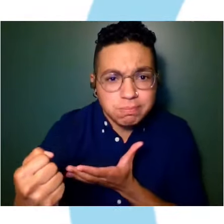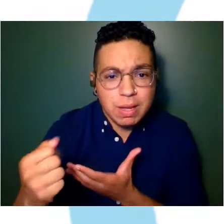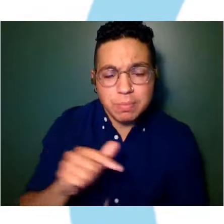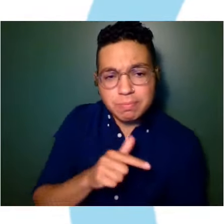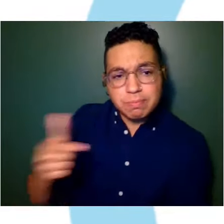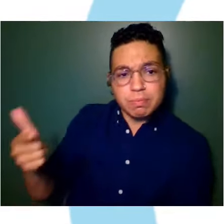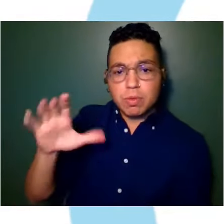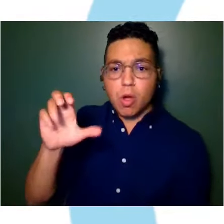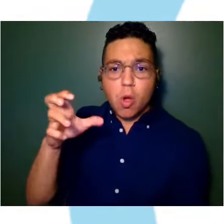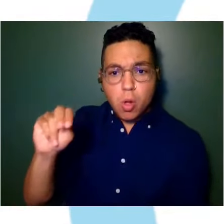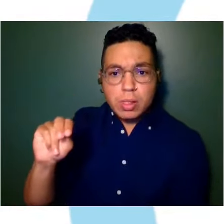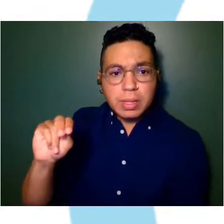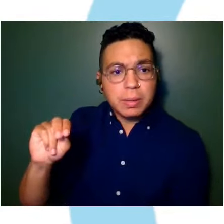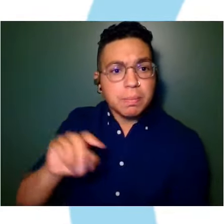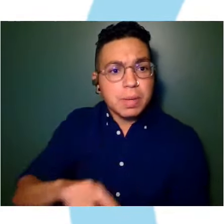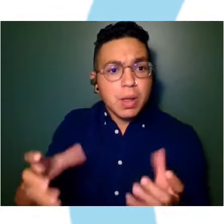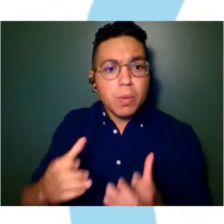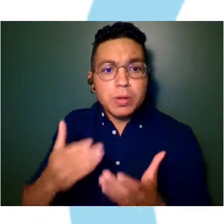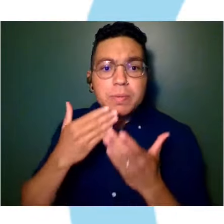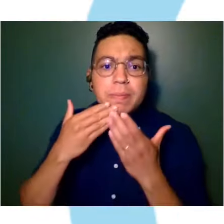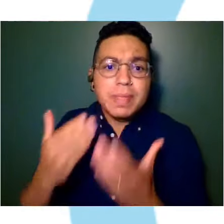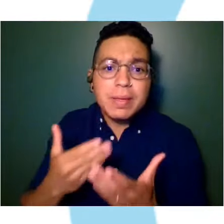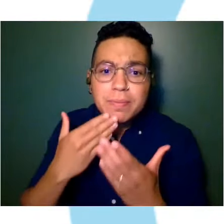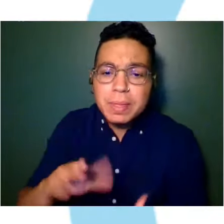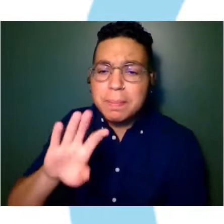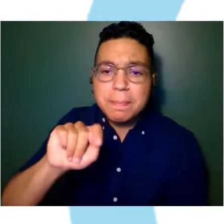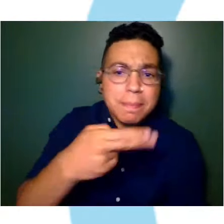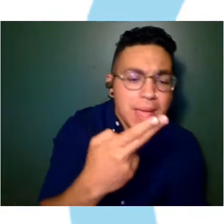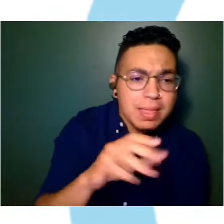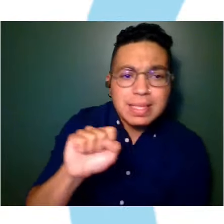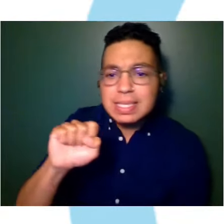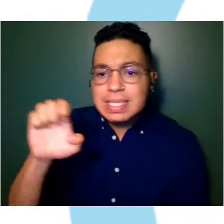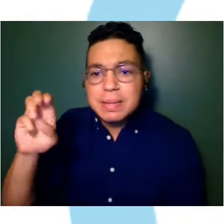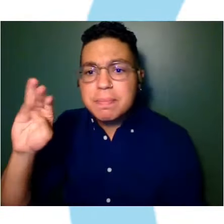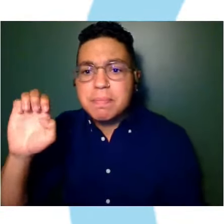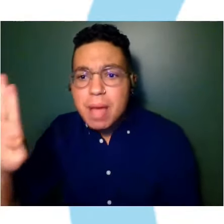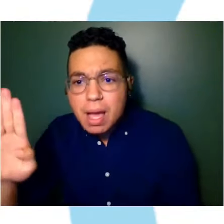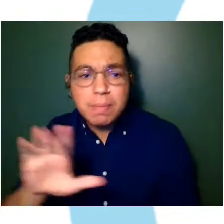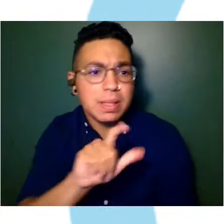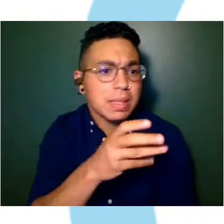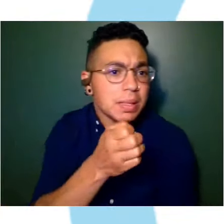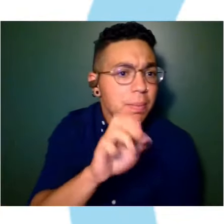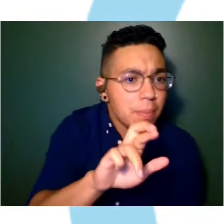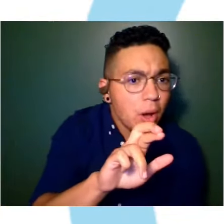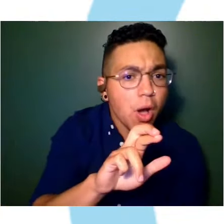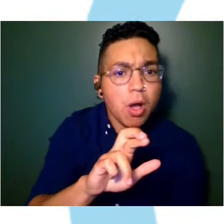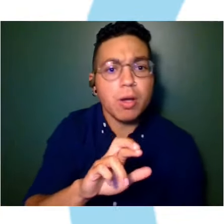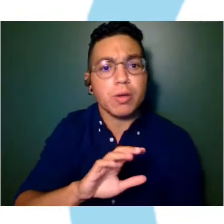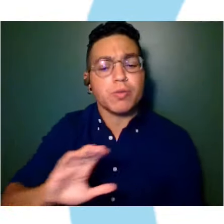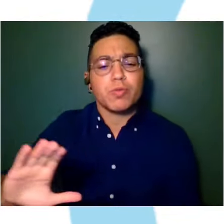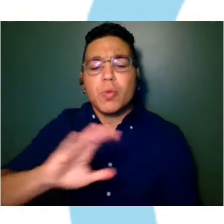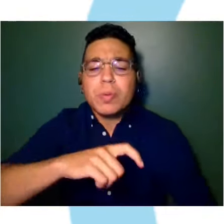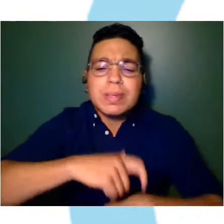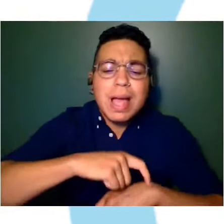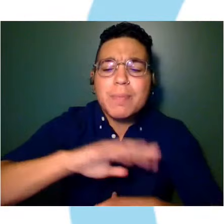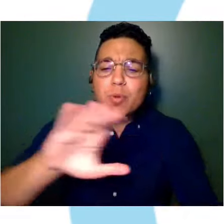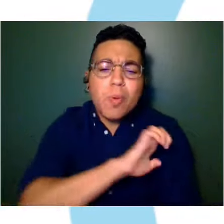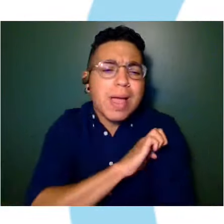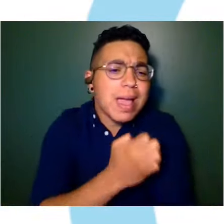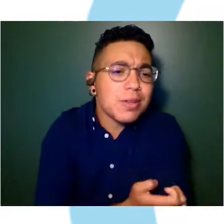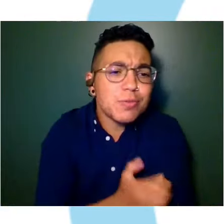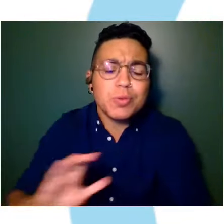each of you, Beth, Simab, and Lamar, for your time and your energies and your work,